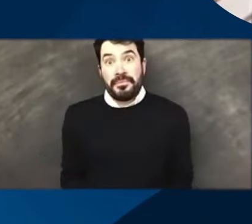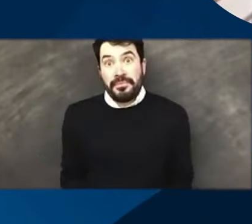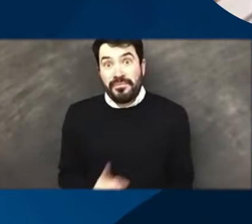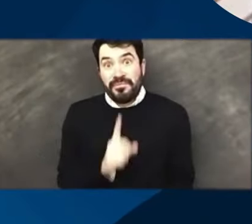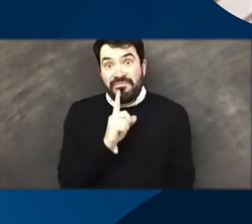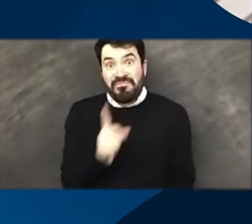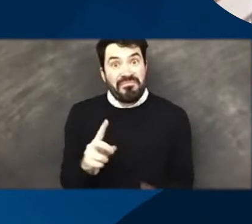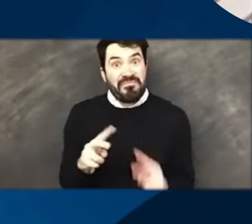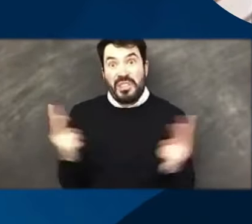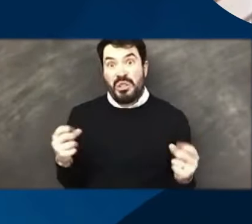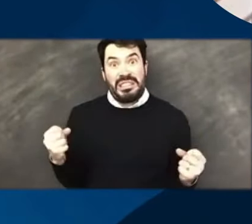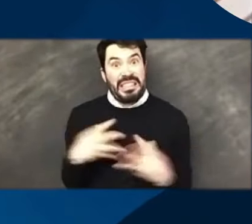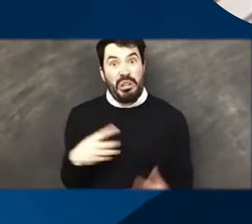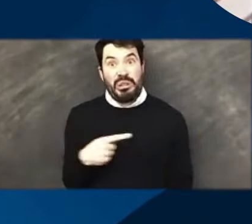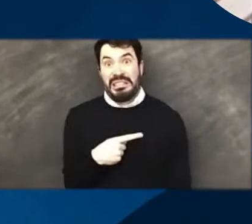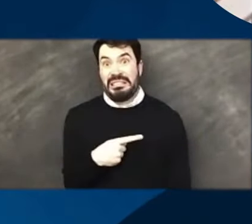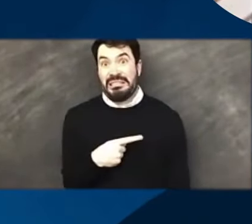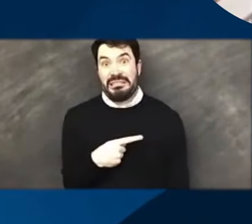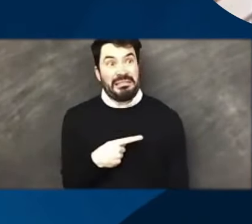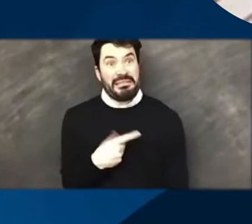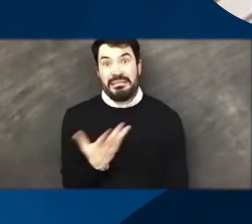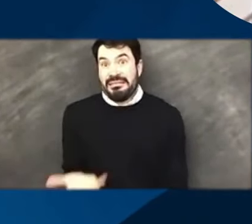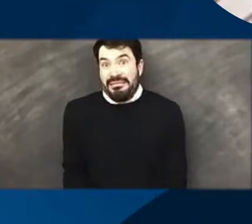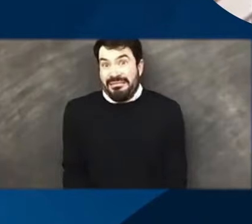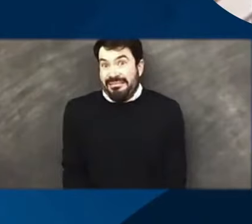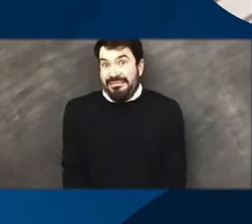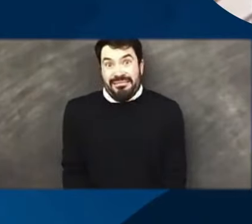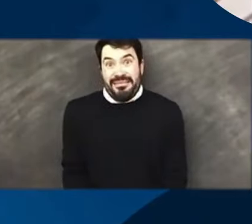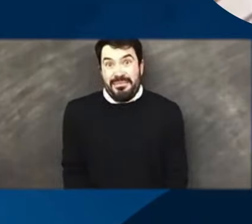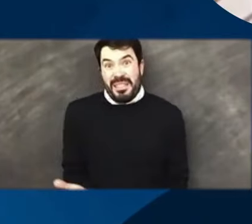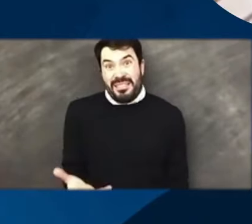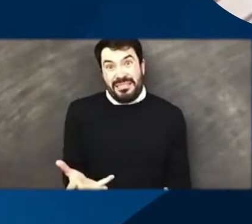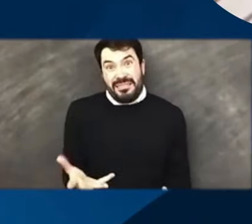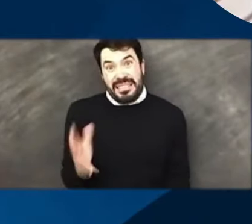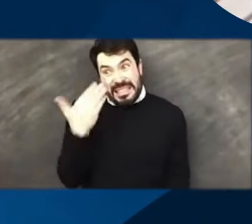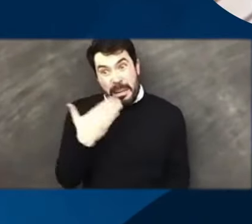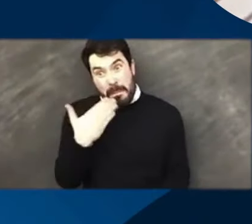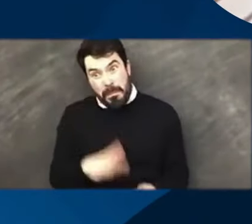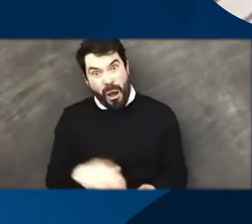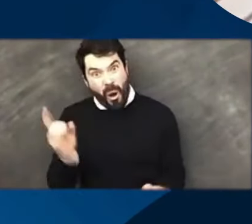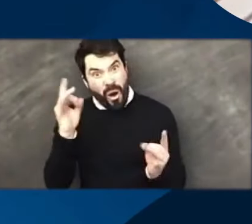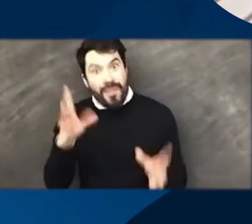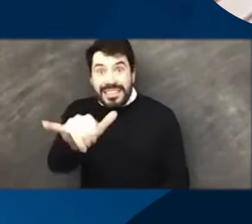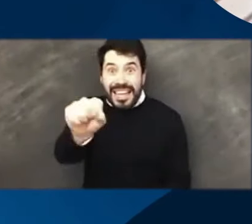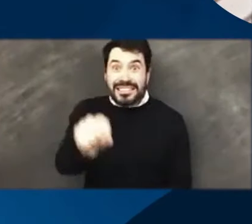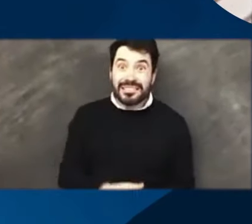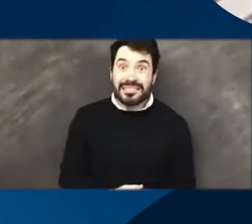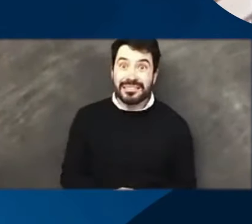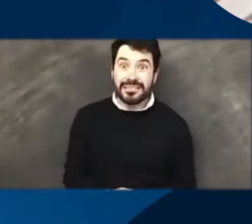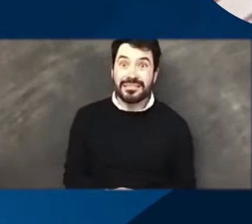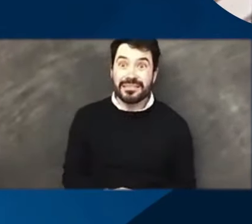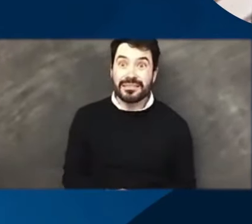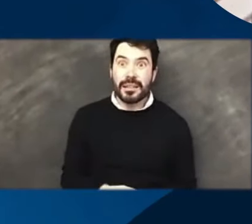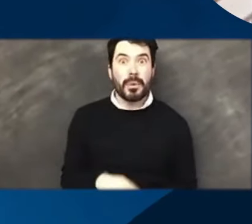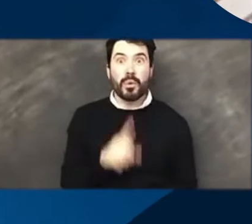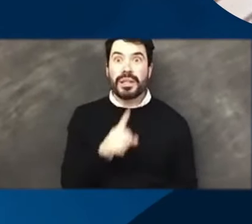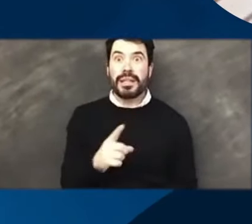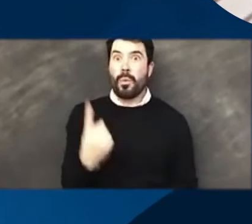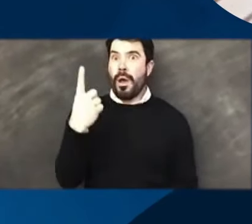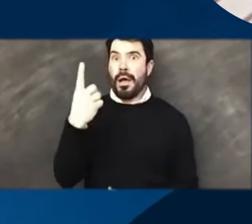scary. And so it's an unusual vascular disease, but one that has other systemic kind